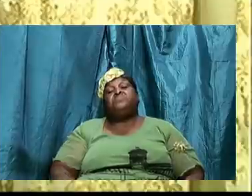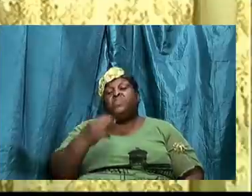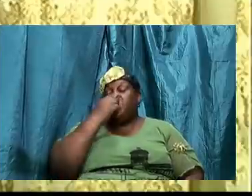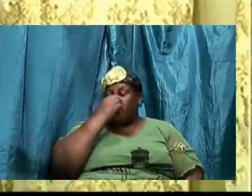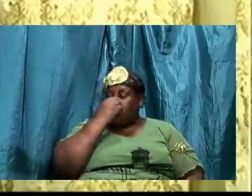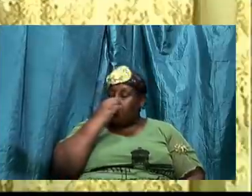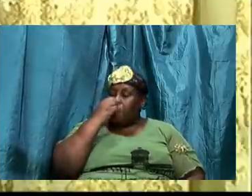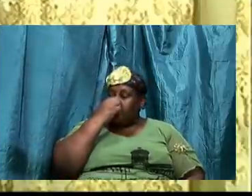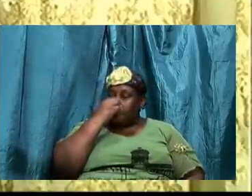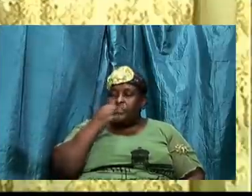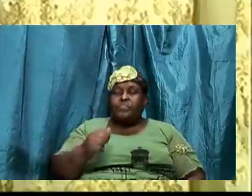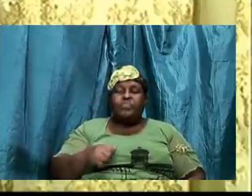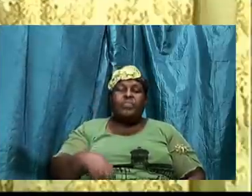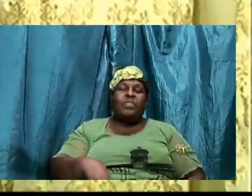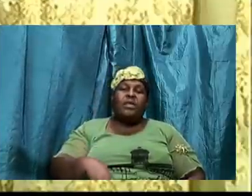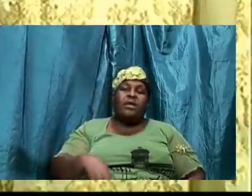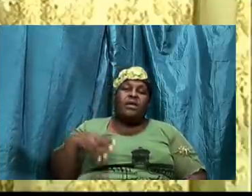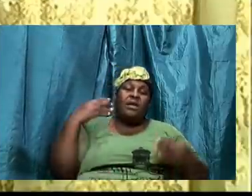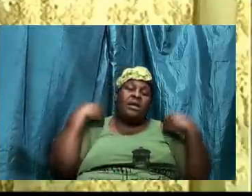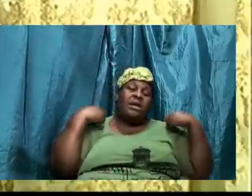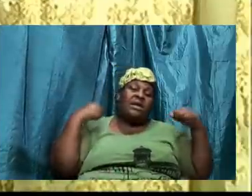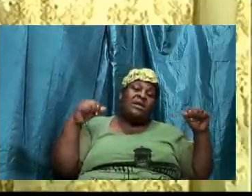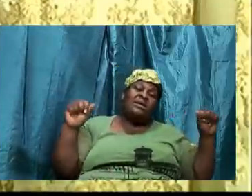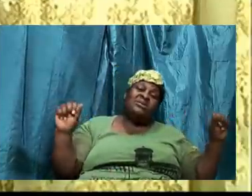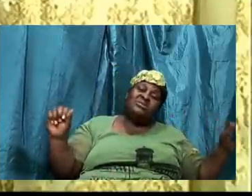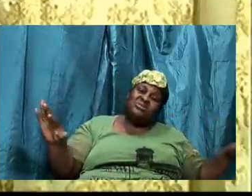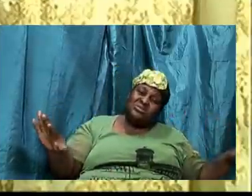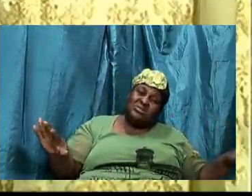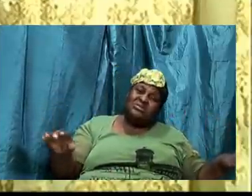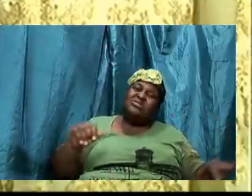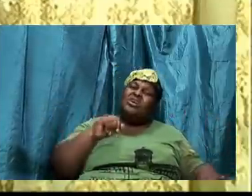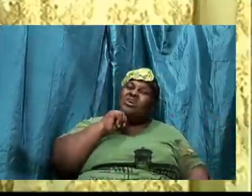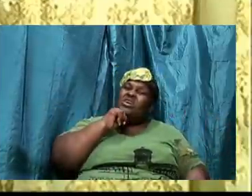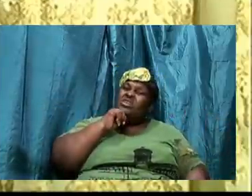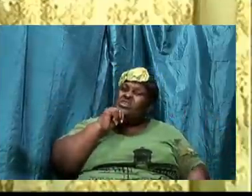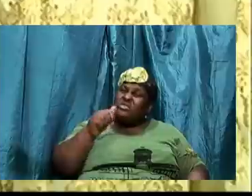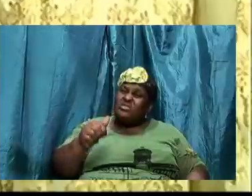So they are not visible, but they are there.